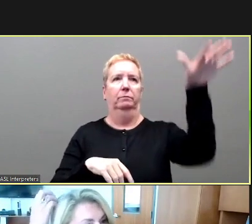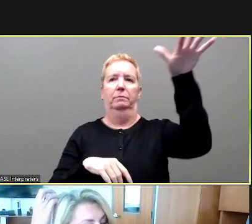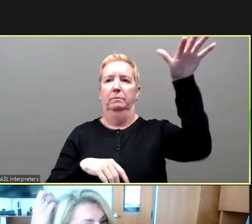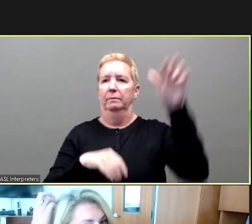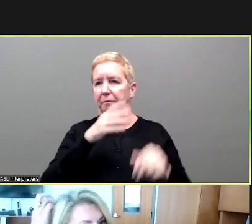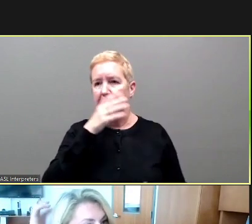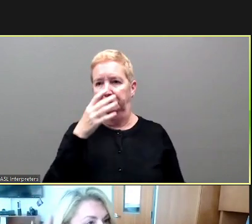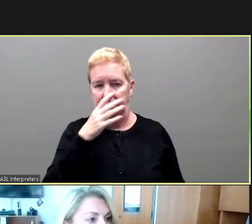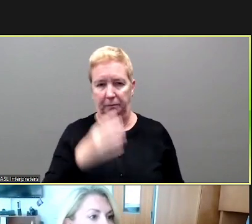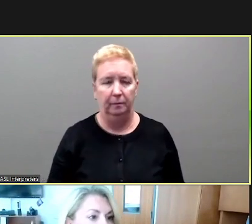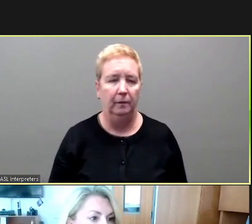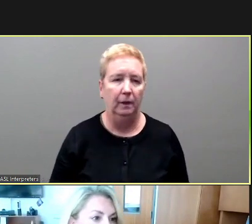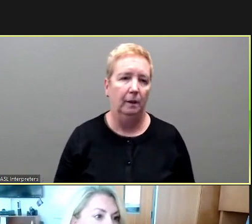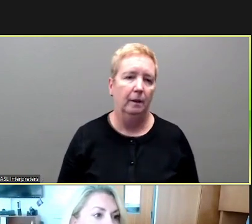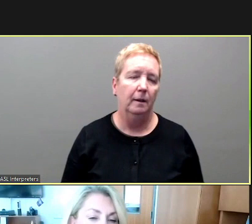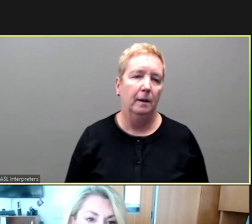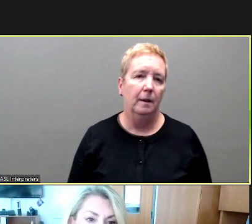please.